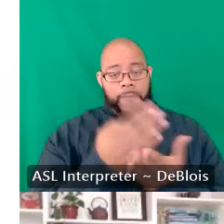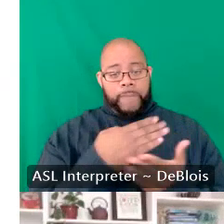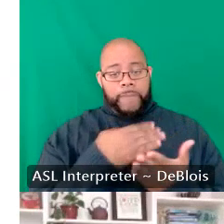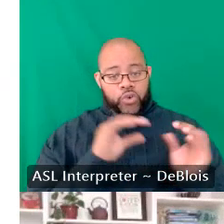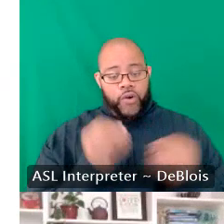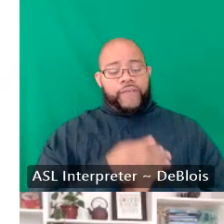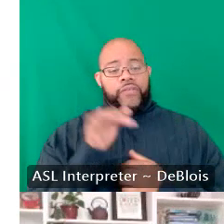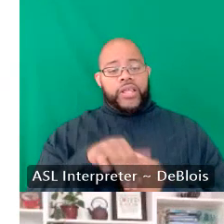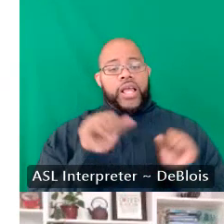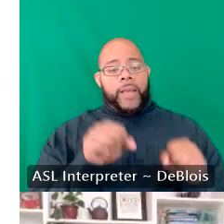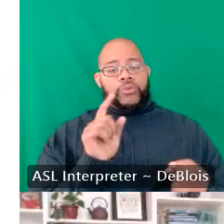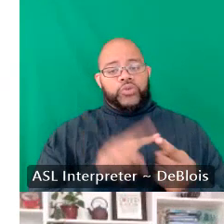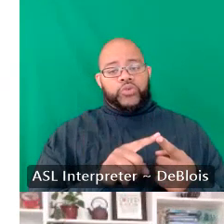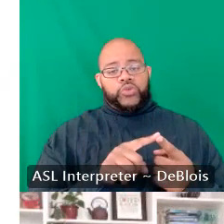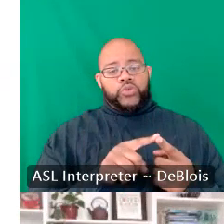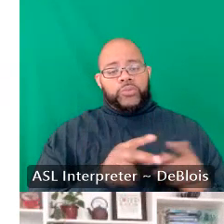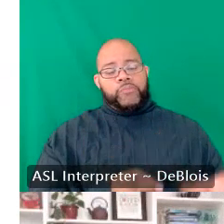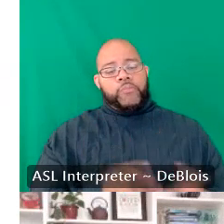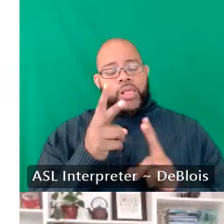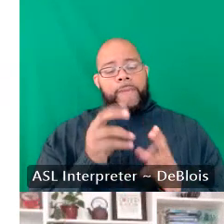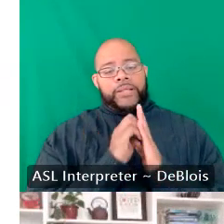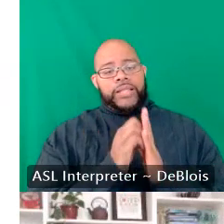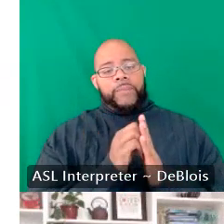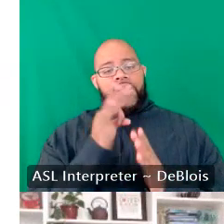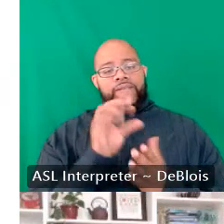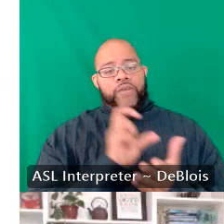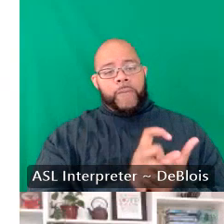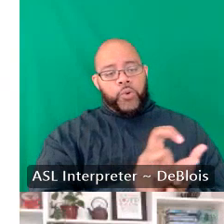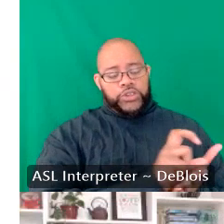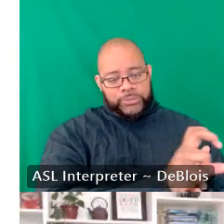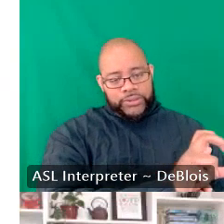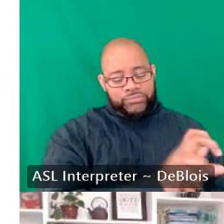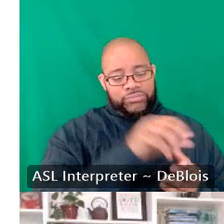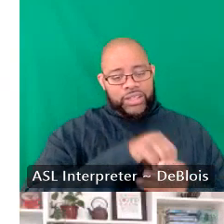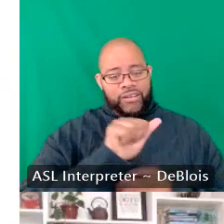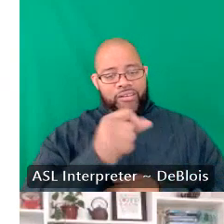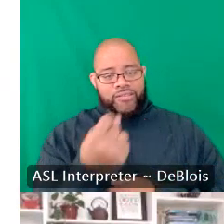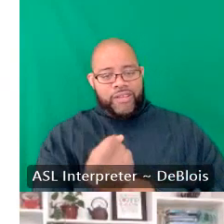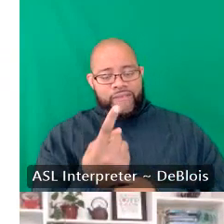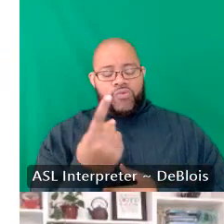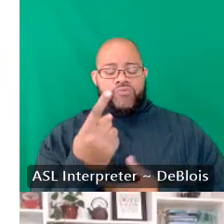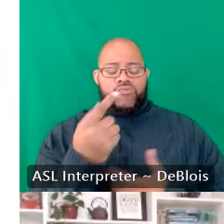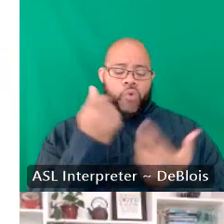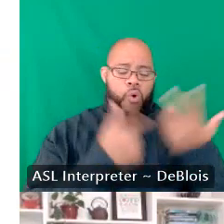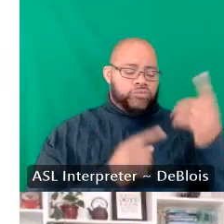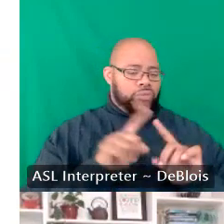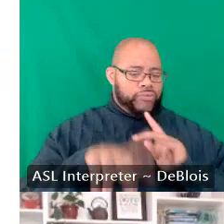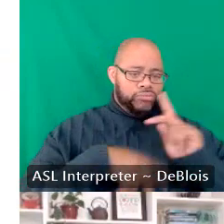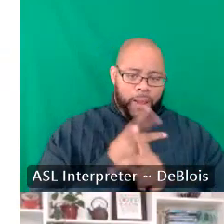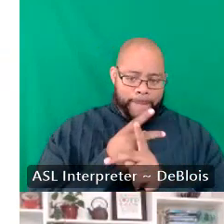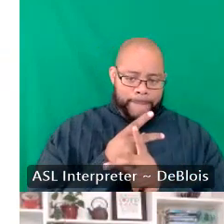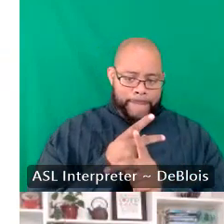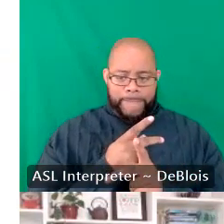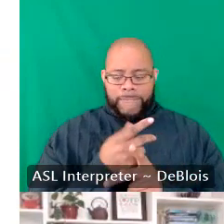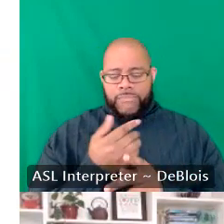was being able to pull up the examples of apportionments in A11. And there's all different types, right?